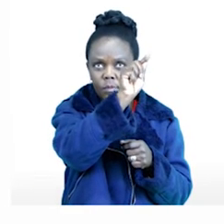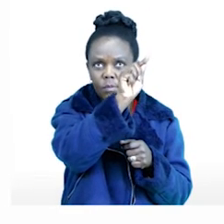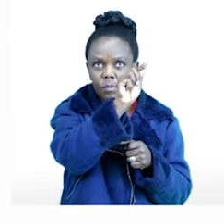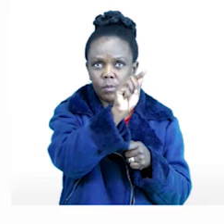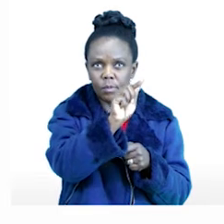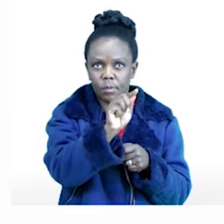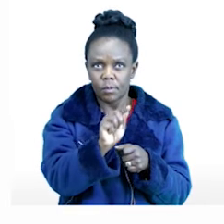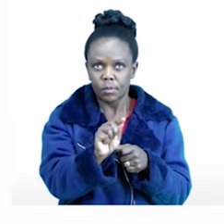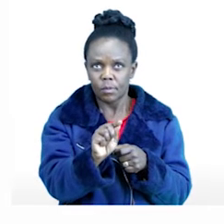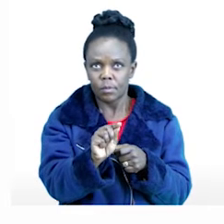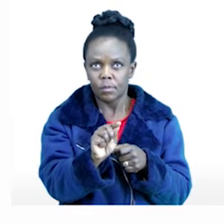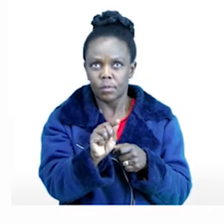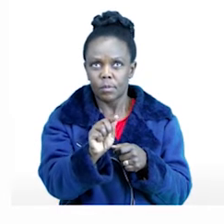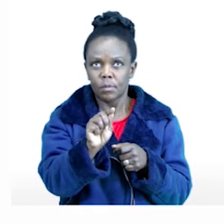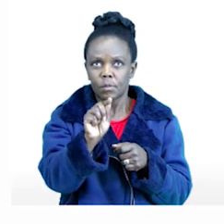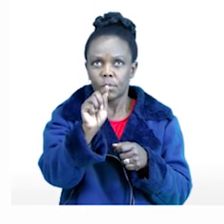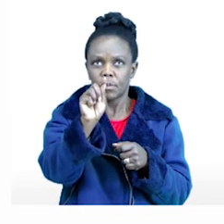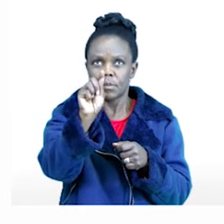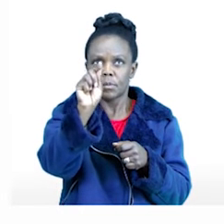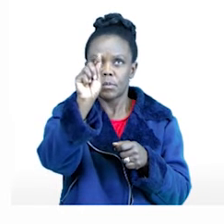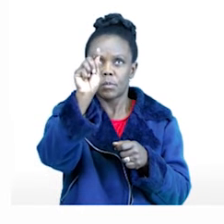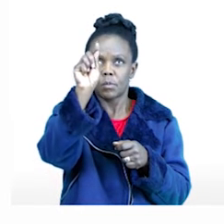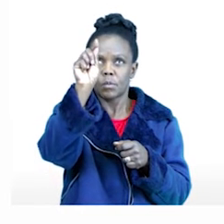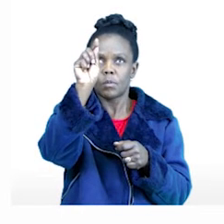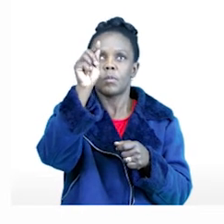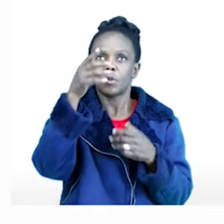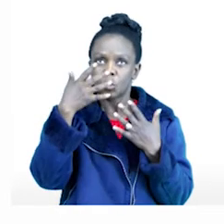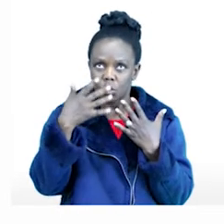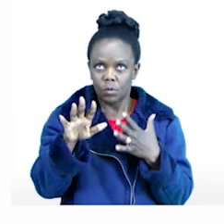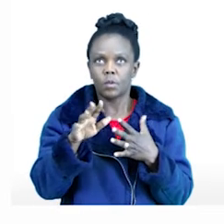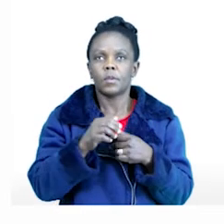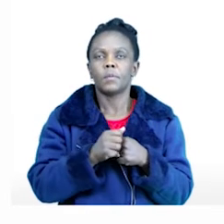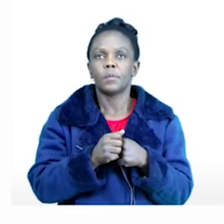down, and without lifting your finger, go up.